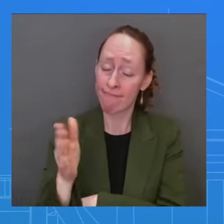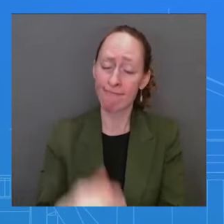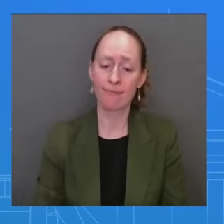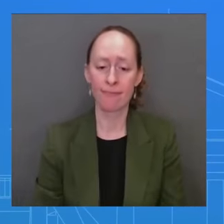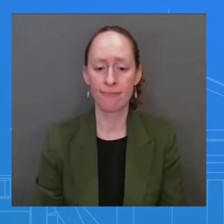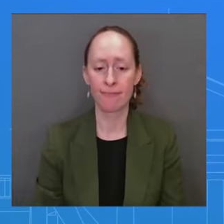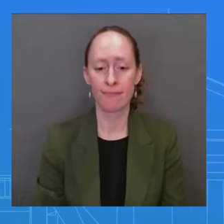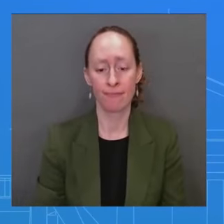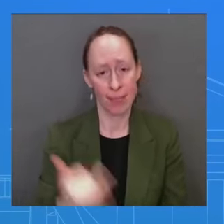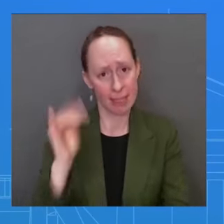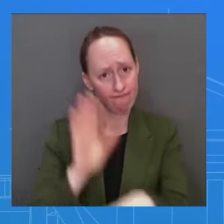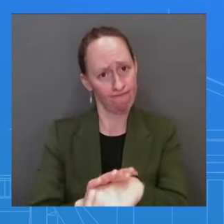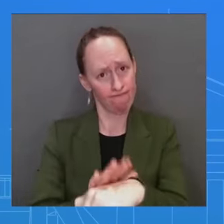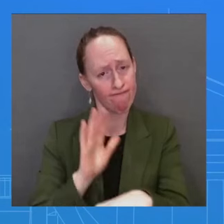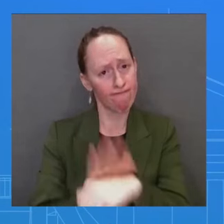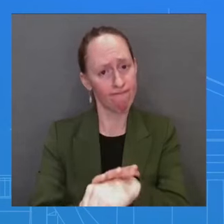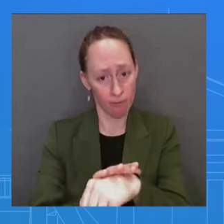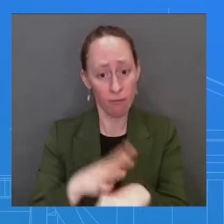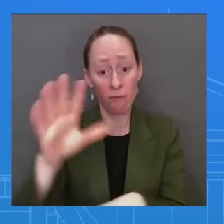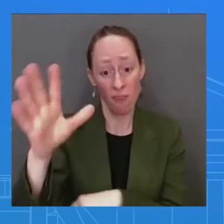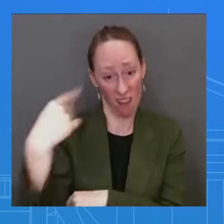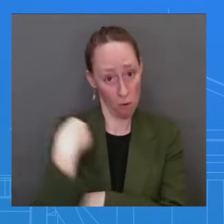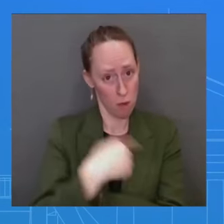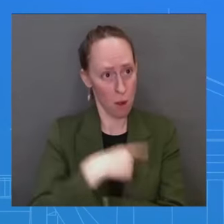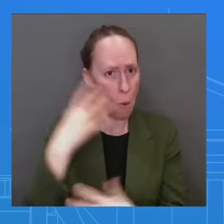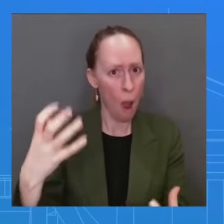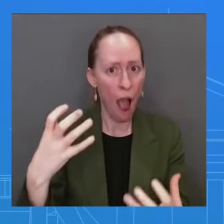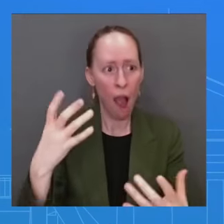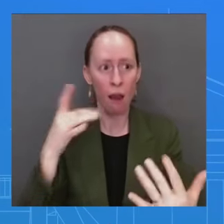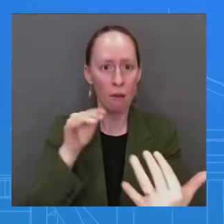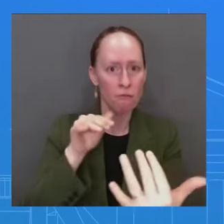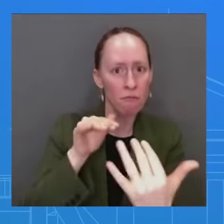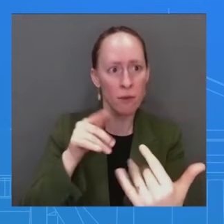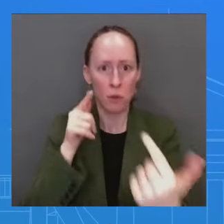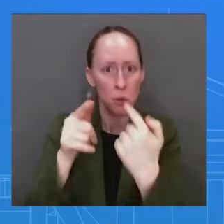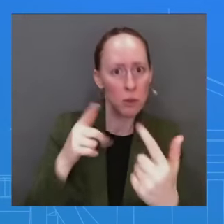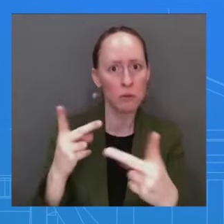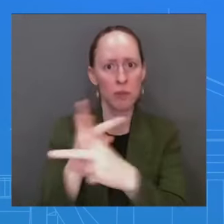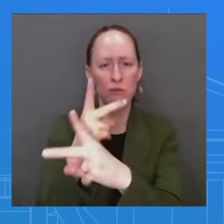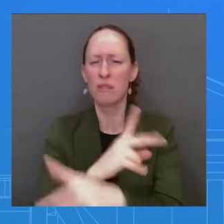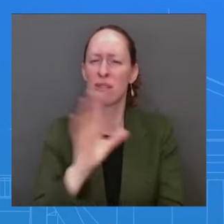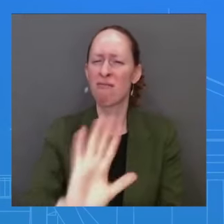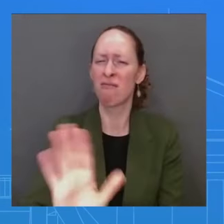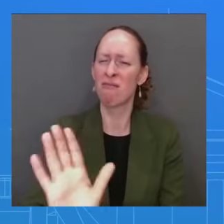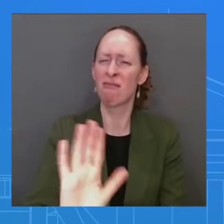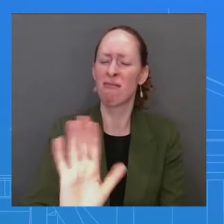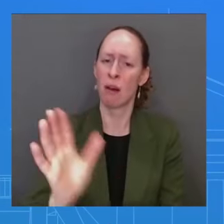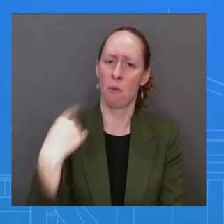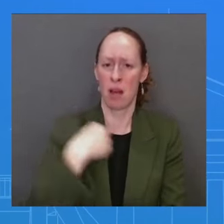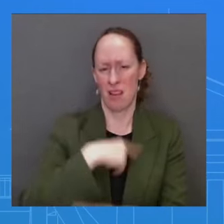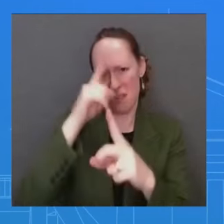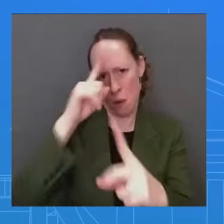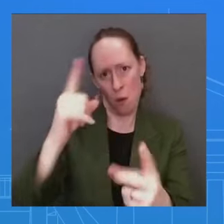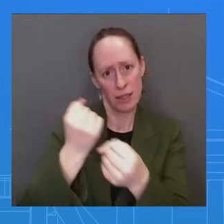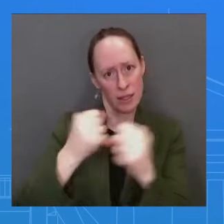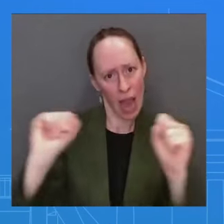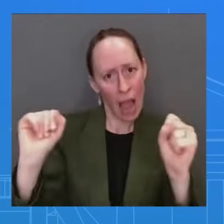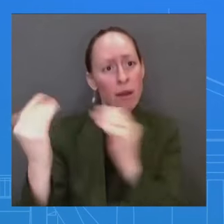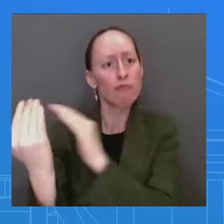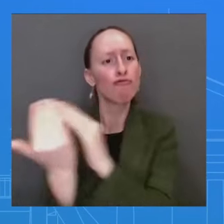conflict. We do, however, seek the safe and secure passage of international commerce through the Red Sea, and we're going to continue